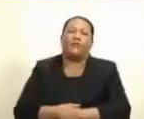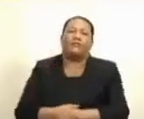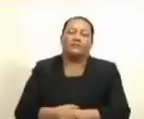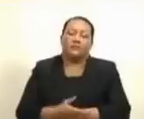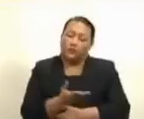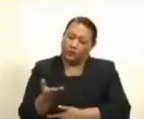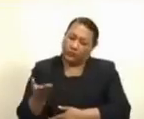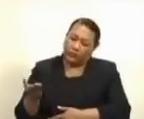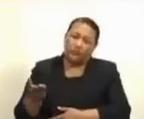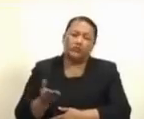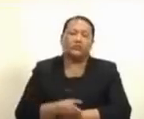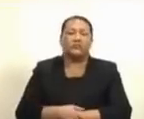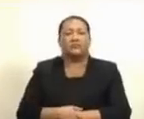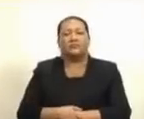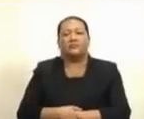We confess